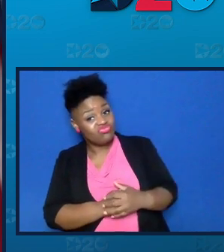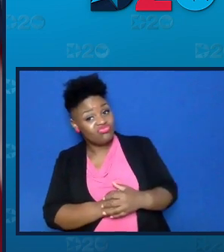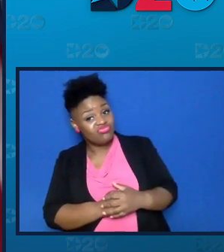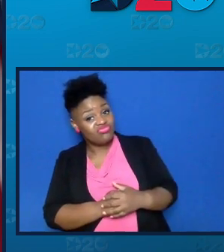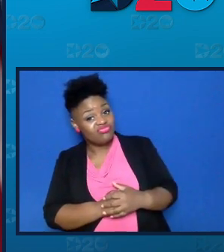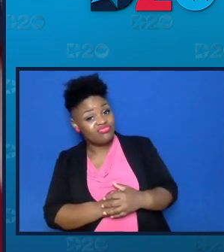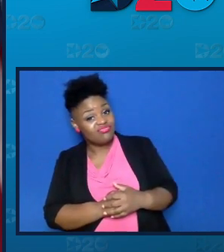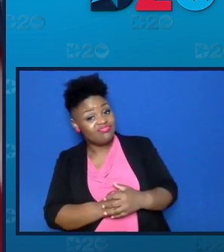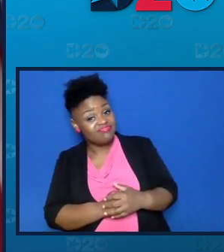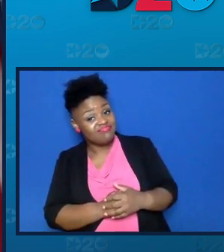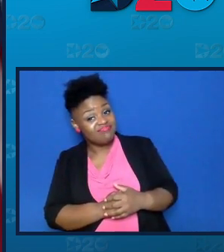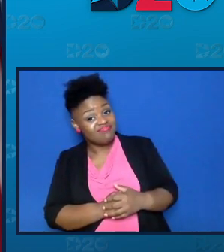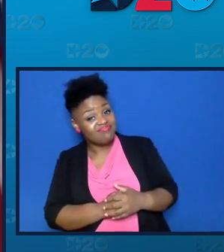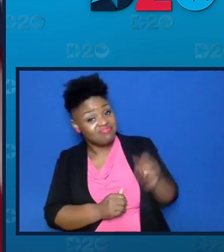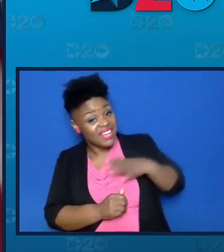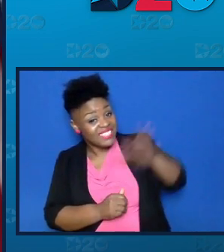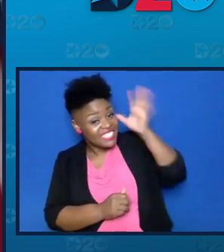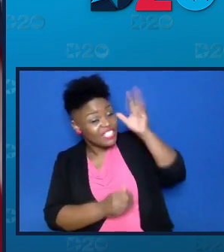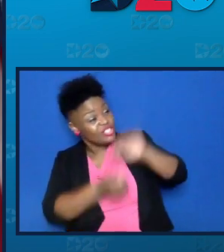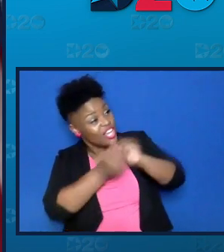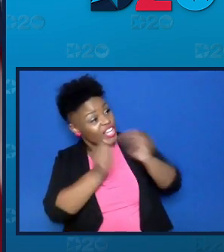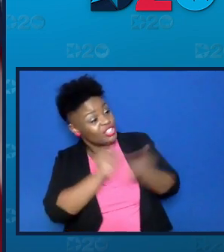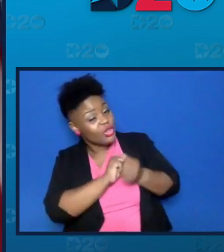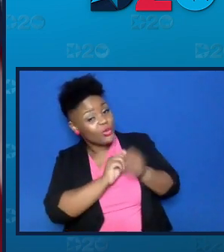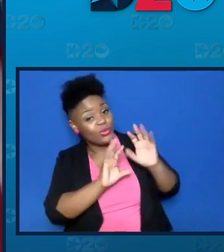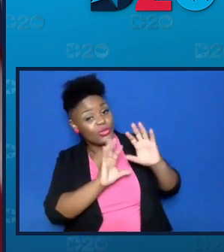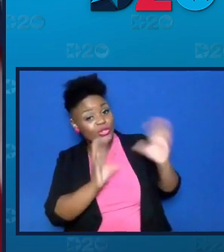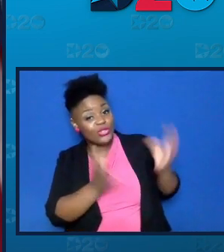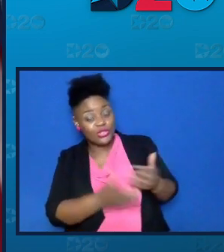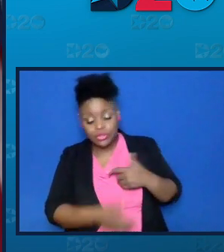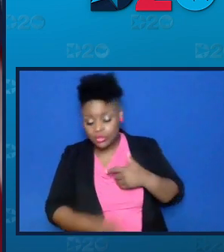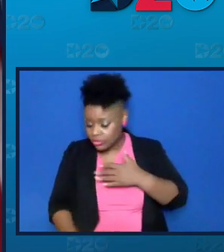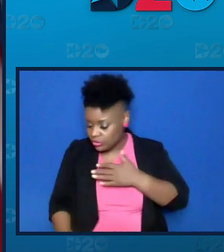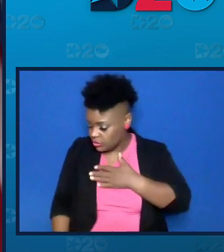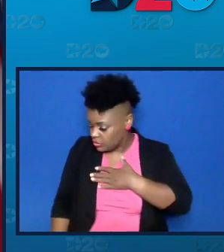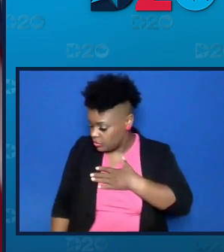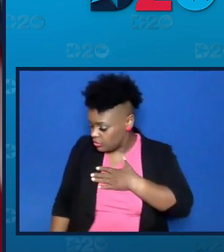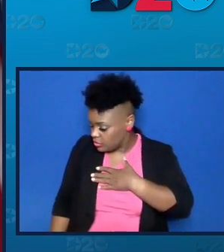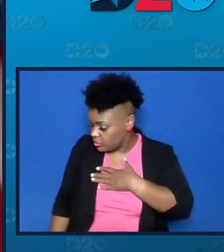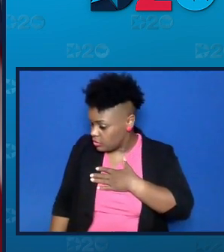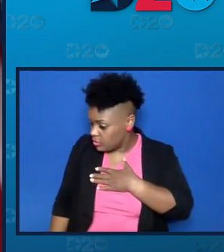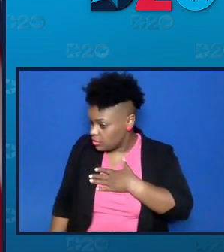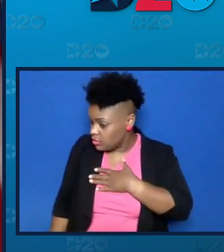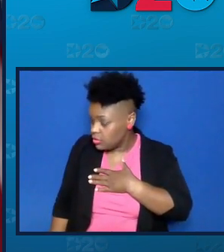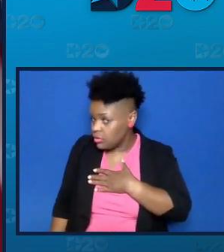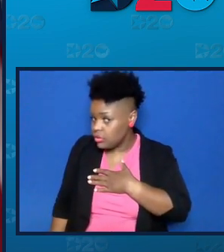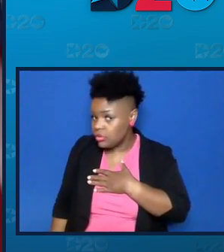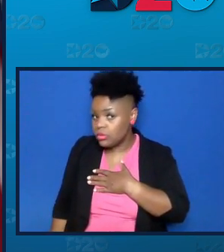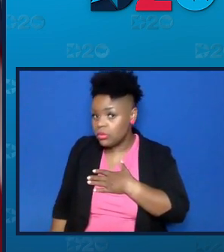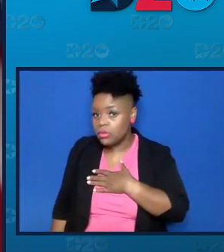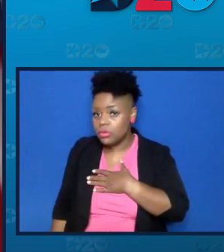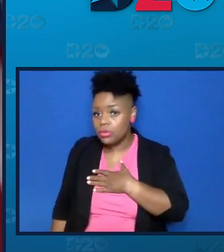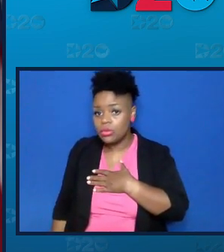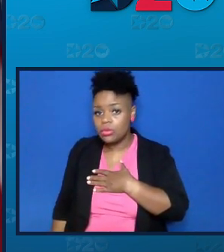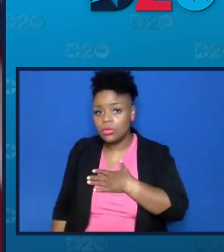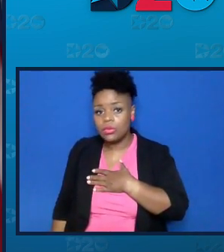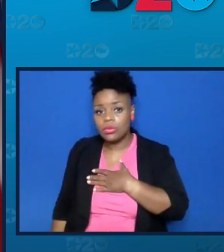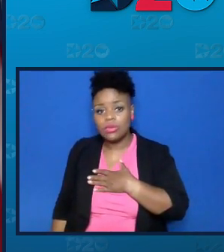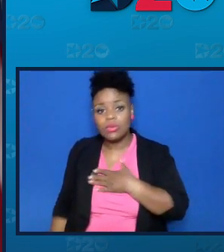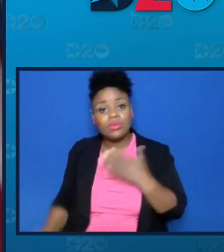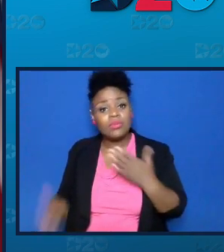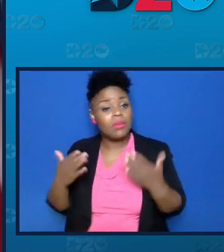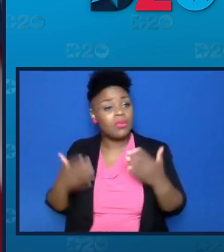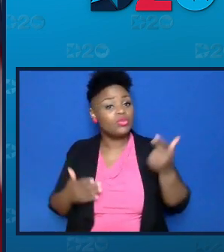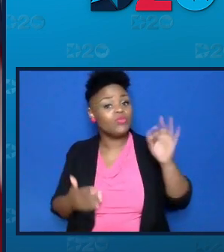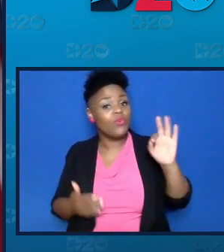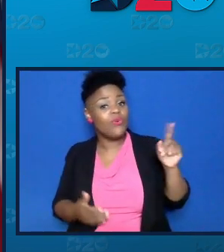Her words burrowed deep into my heart. Maybe George Floyd's murder was a breaking point.